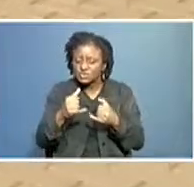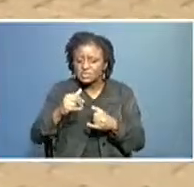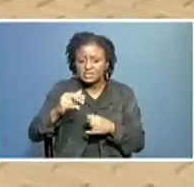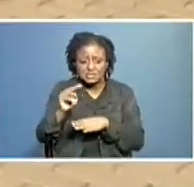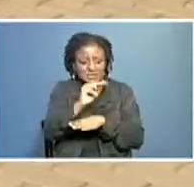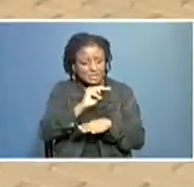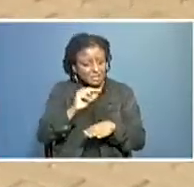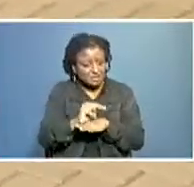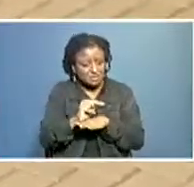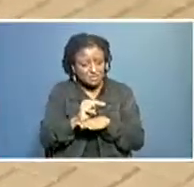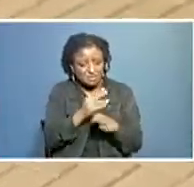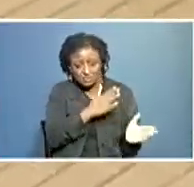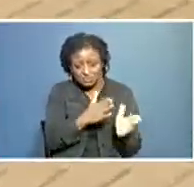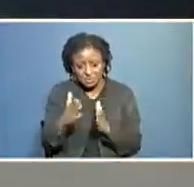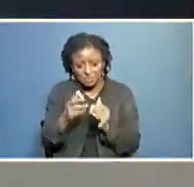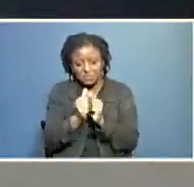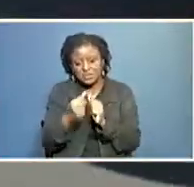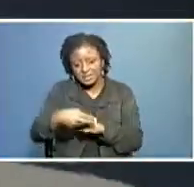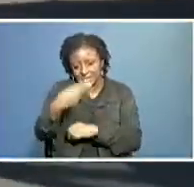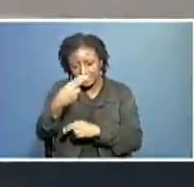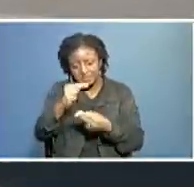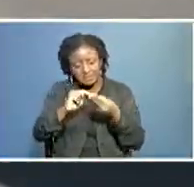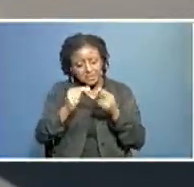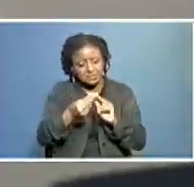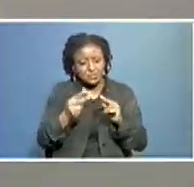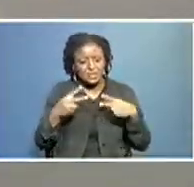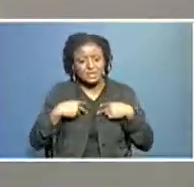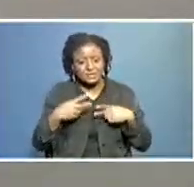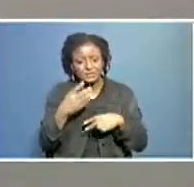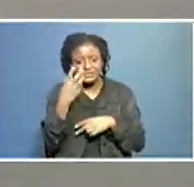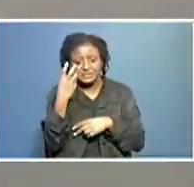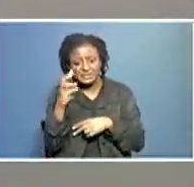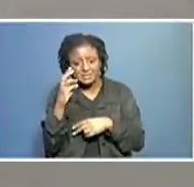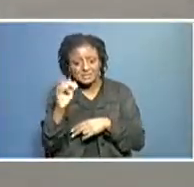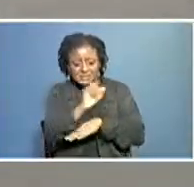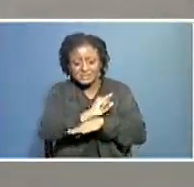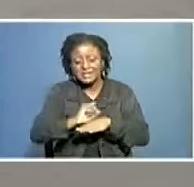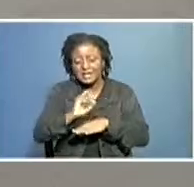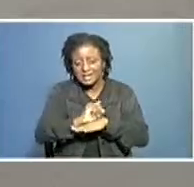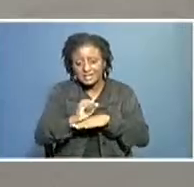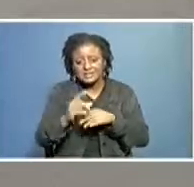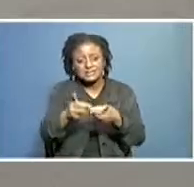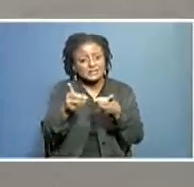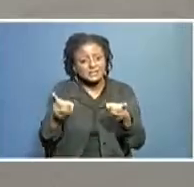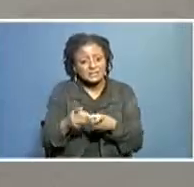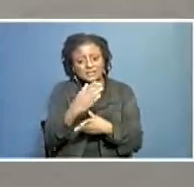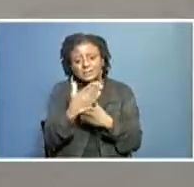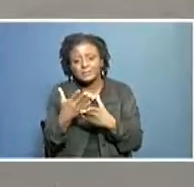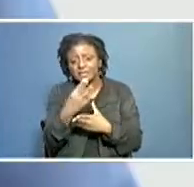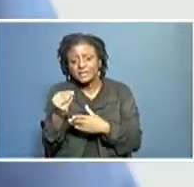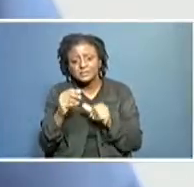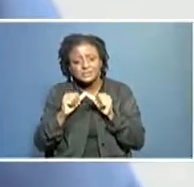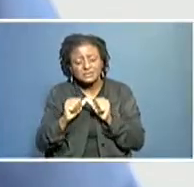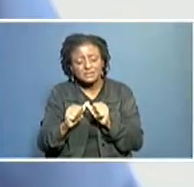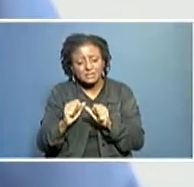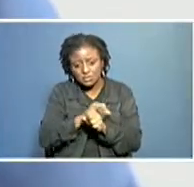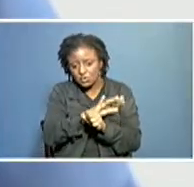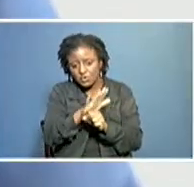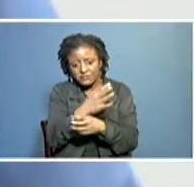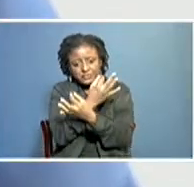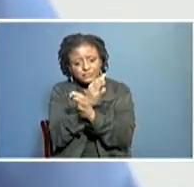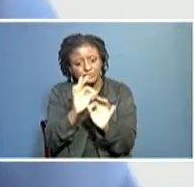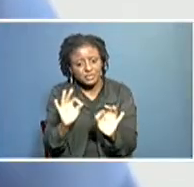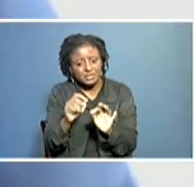trending with relatively high numbers. We have 16 island destinations. Some of them are still COVID-free. This message is getting